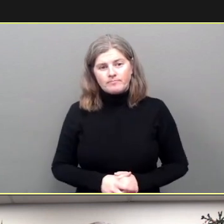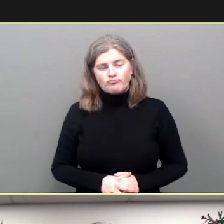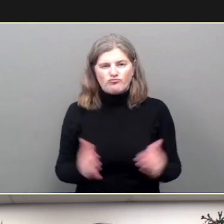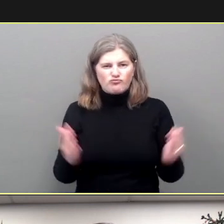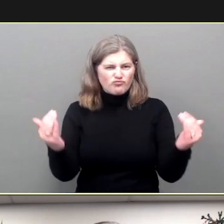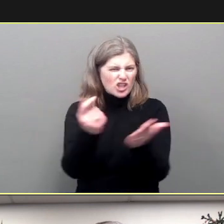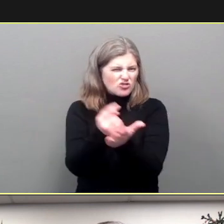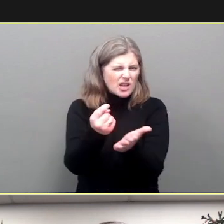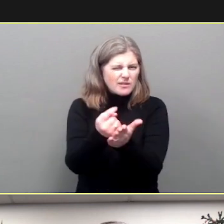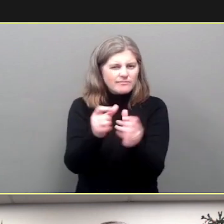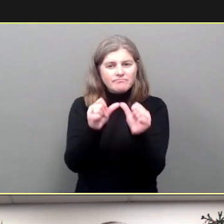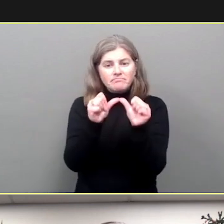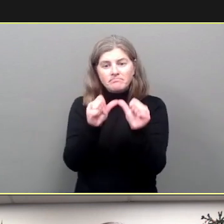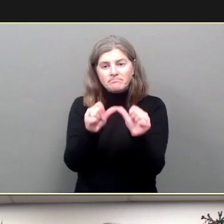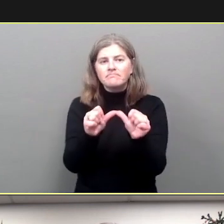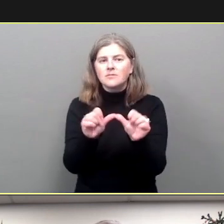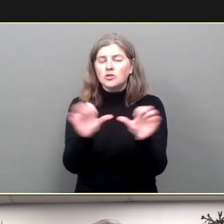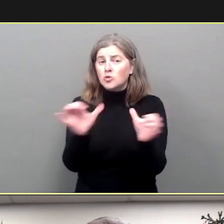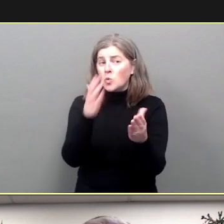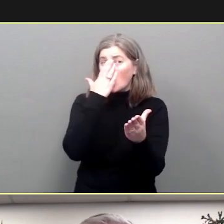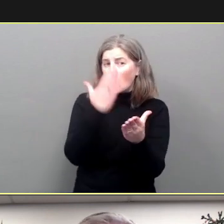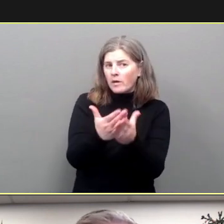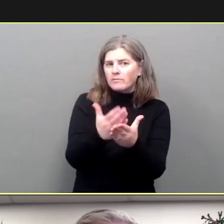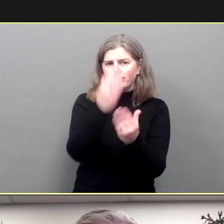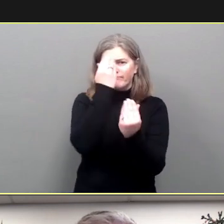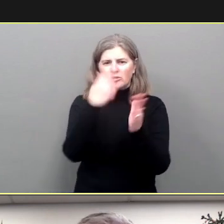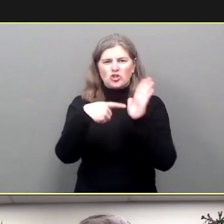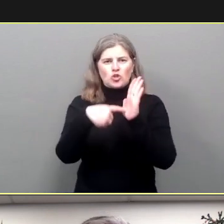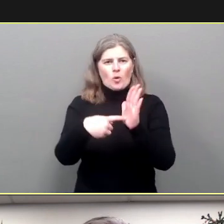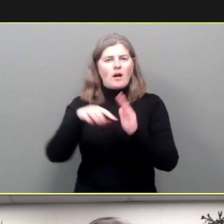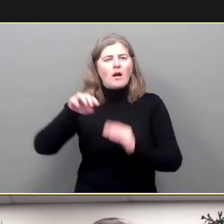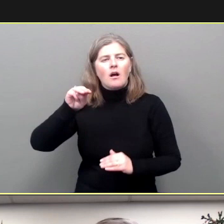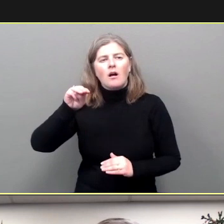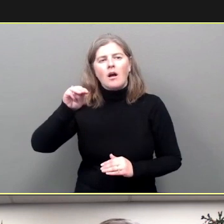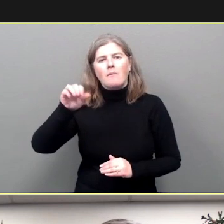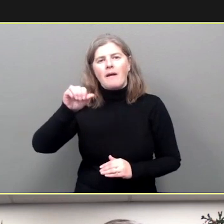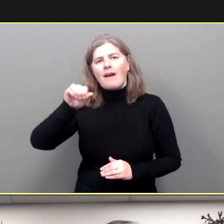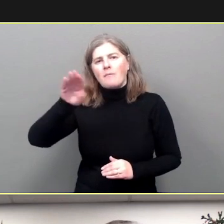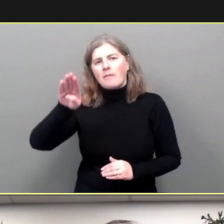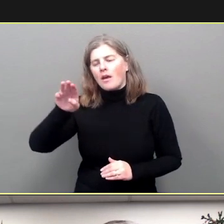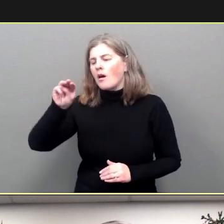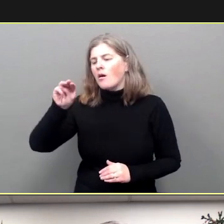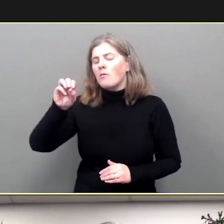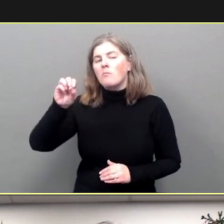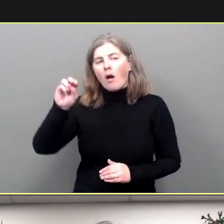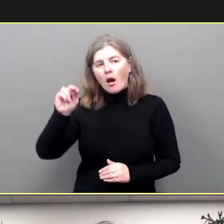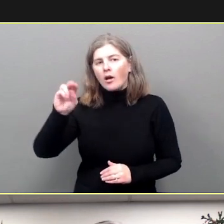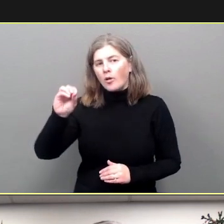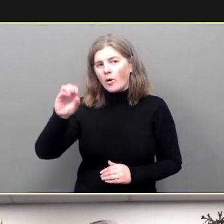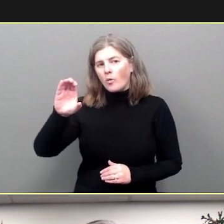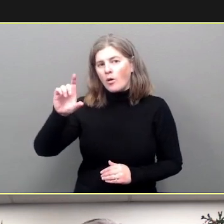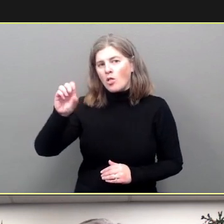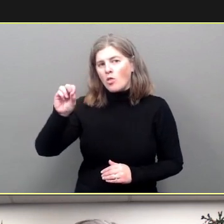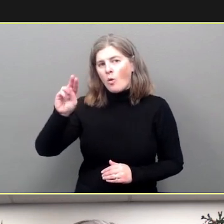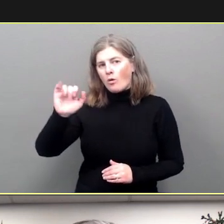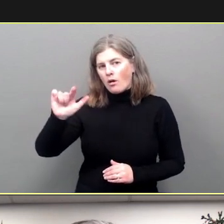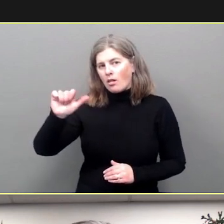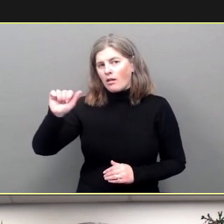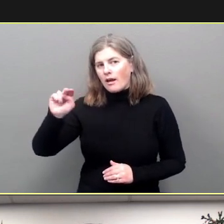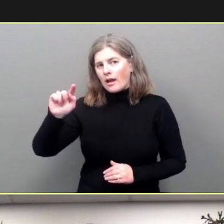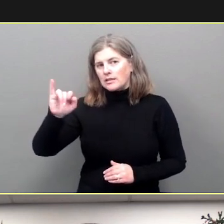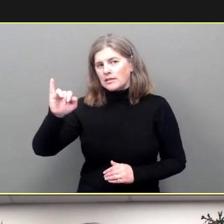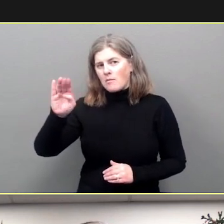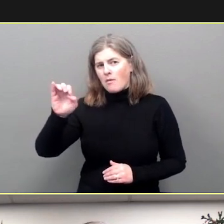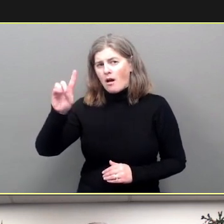Treatments continuing to do well. I'm just showing the monoclonal antibodies. Our hospitals have done a great job from the beginning, treating almost everyone